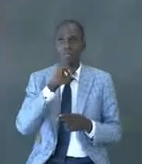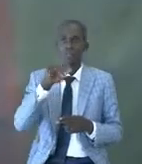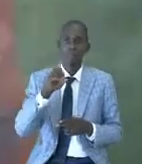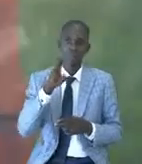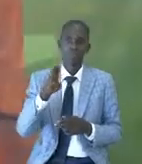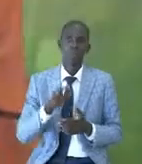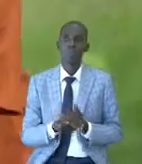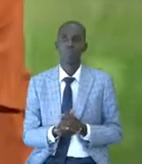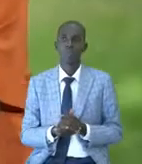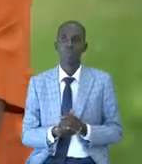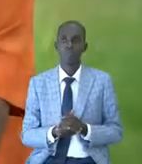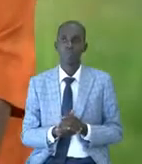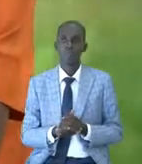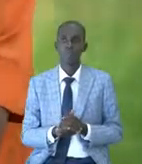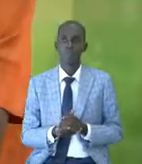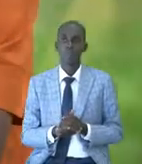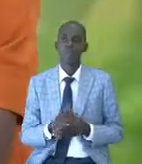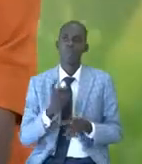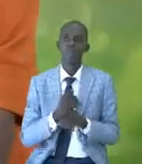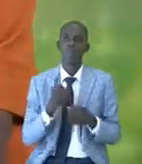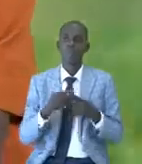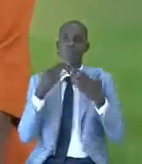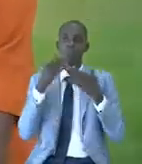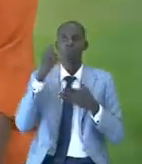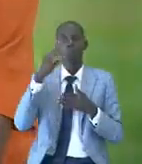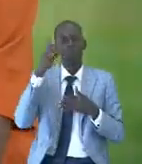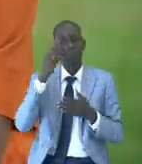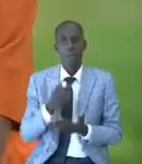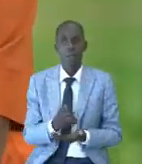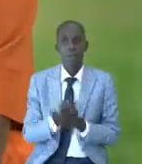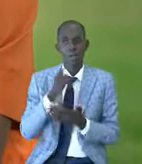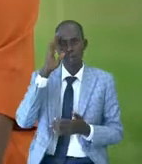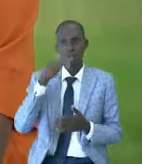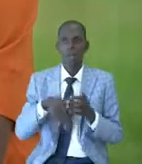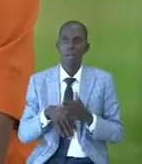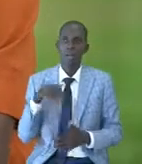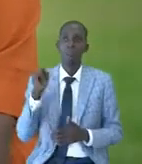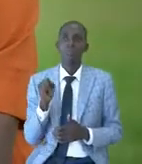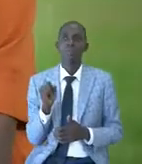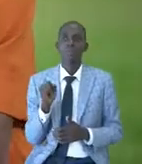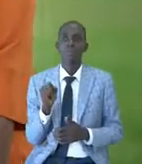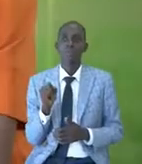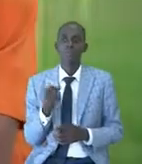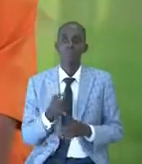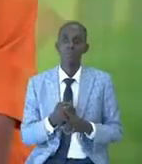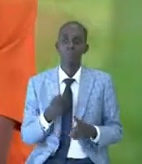I just give glory to God for helping me out. In the middle of nowhere,